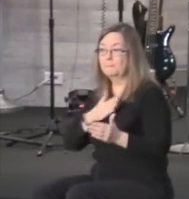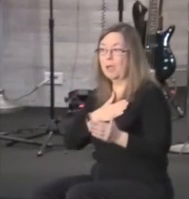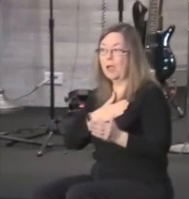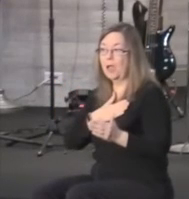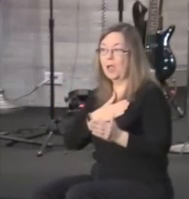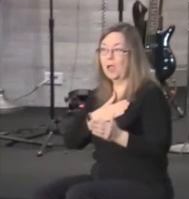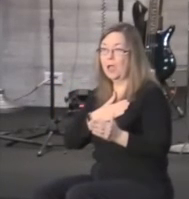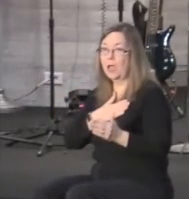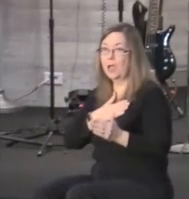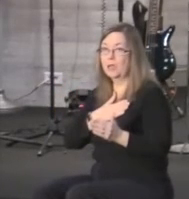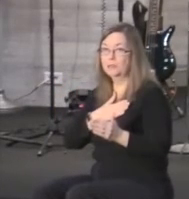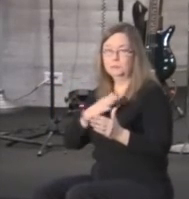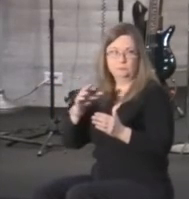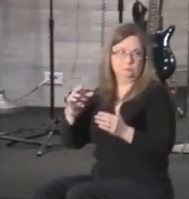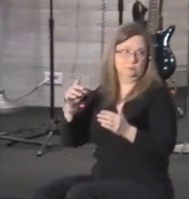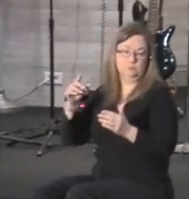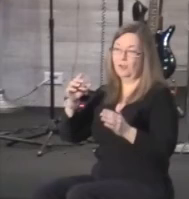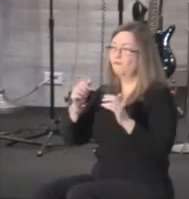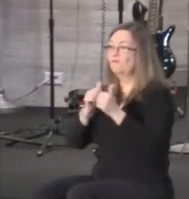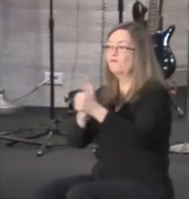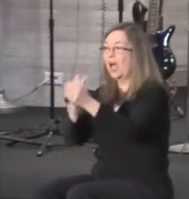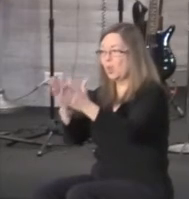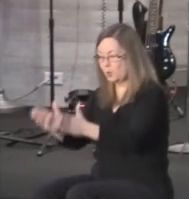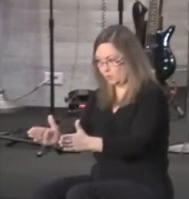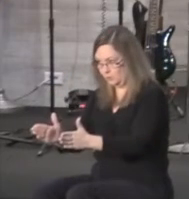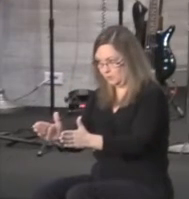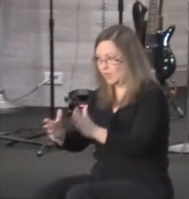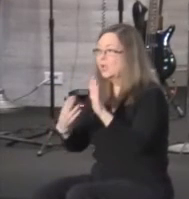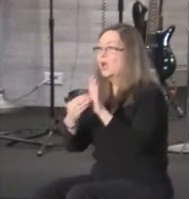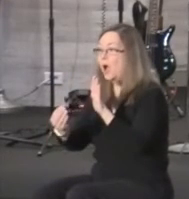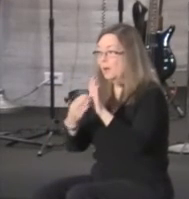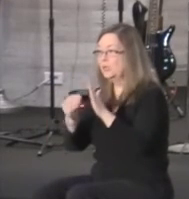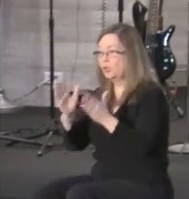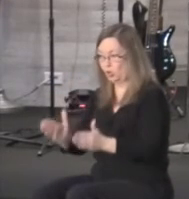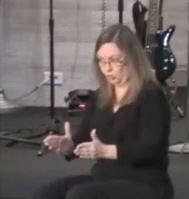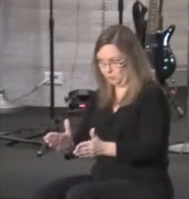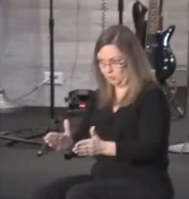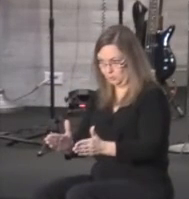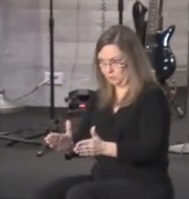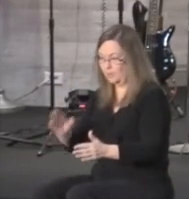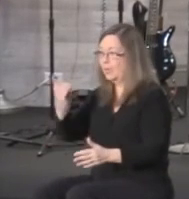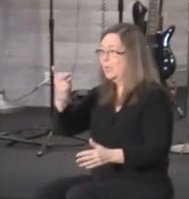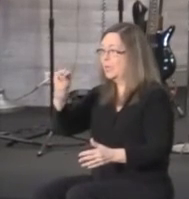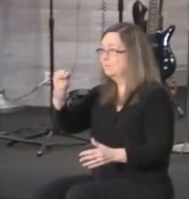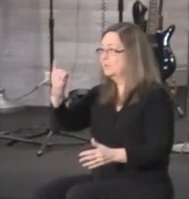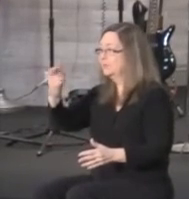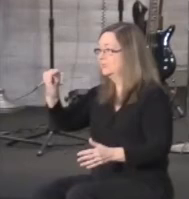tai." That's the word right there. Followers, mimics. Some translations might say imitators.